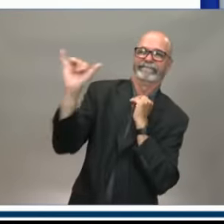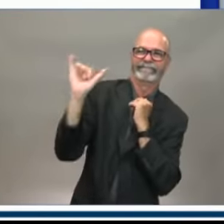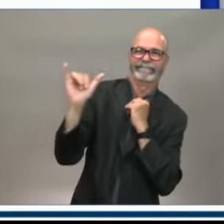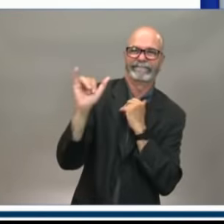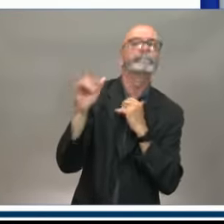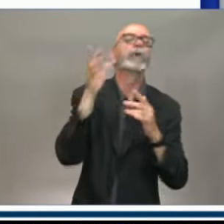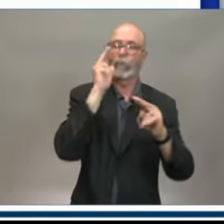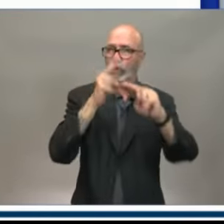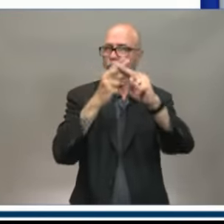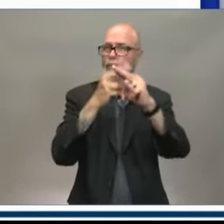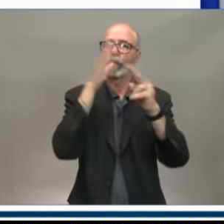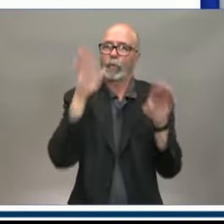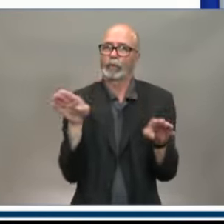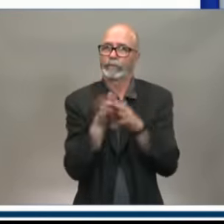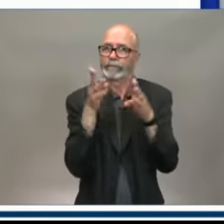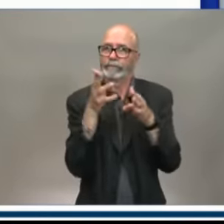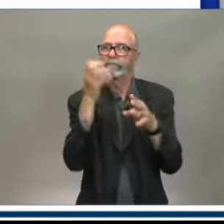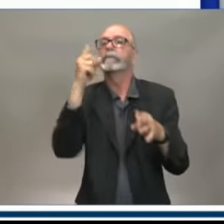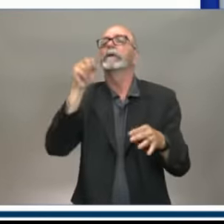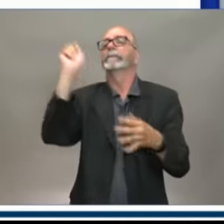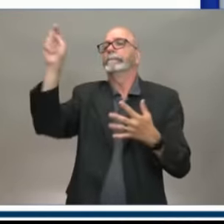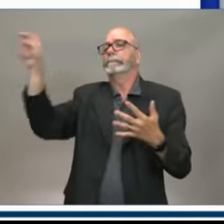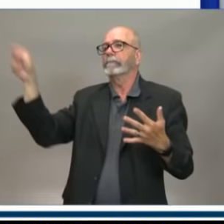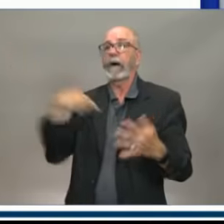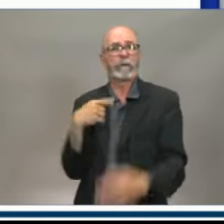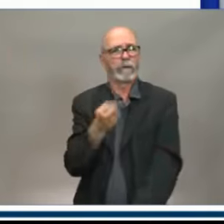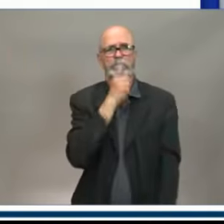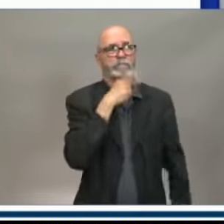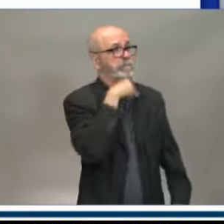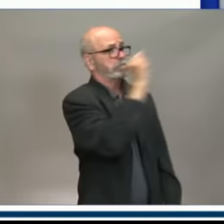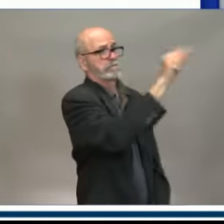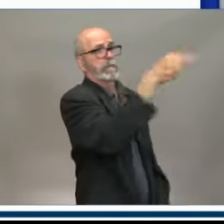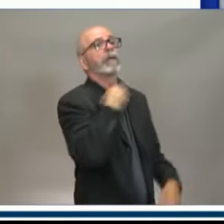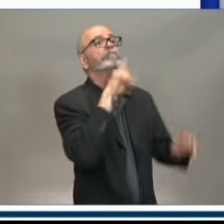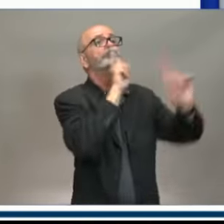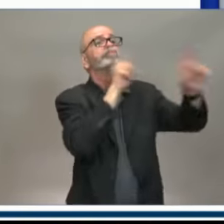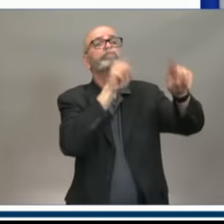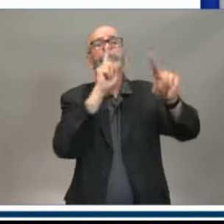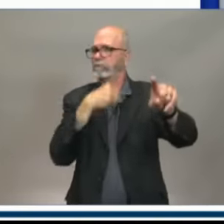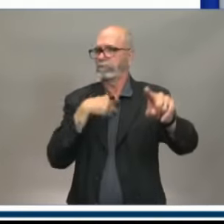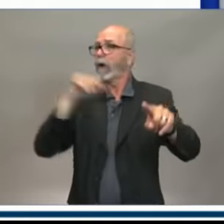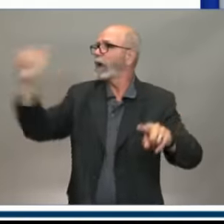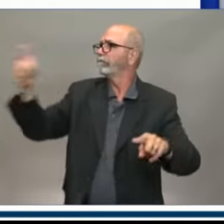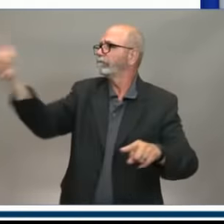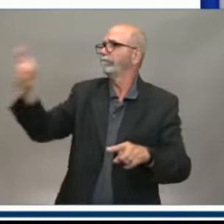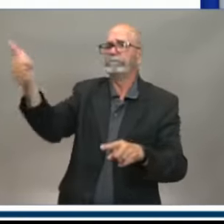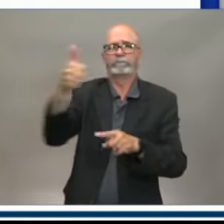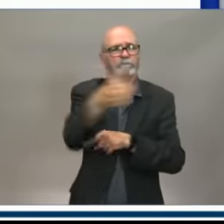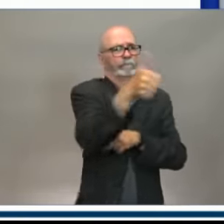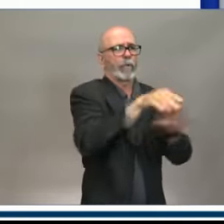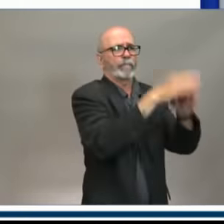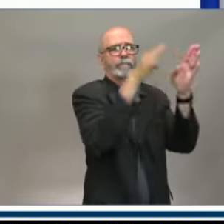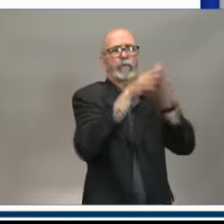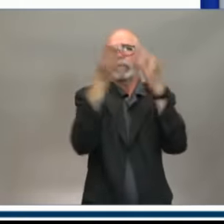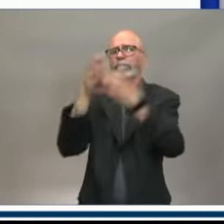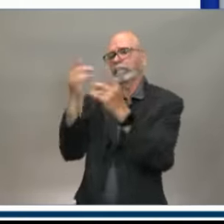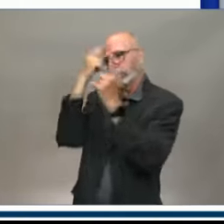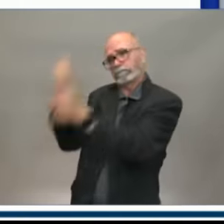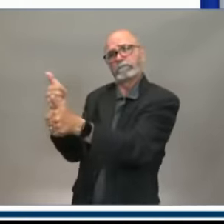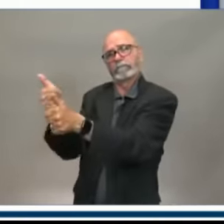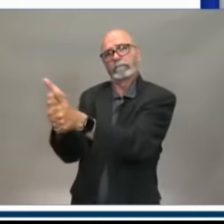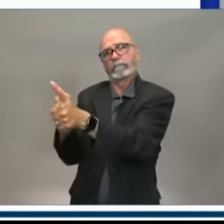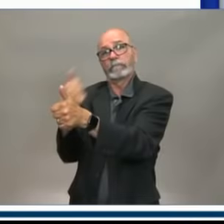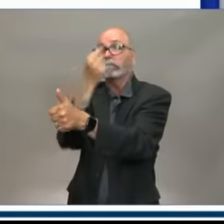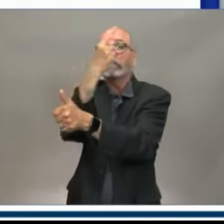who were not ordered to close, but chose to anyway, you can open any time. as long as you have a plan that complies with